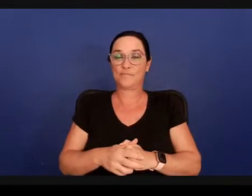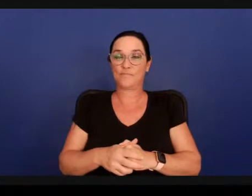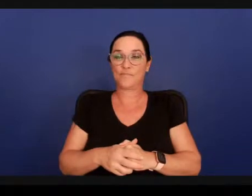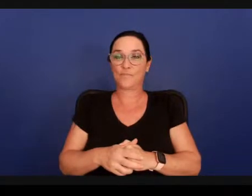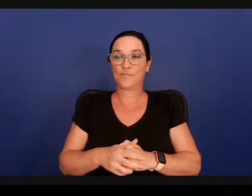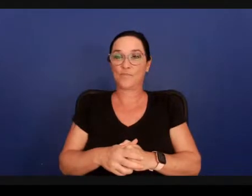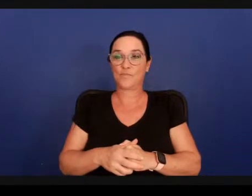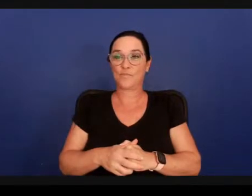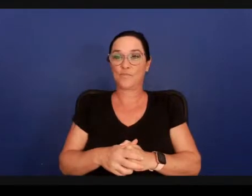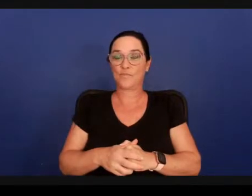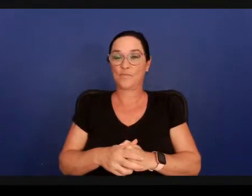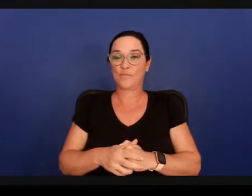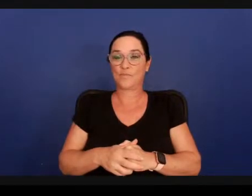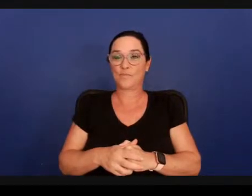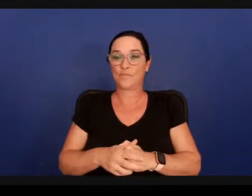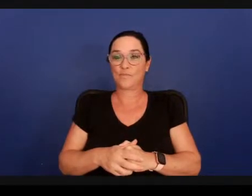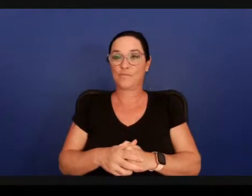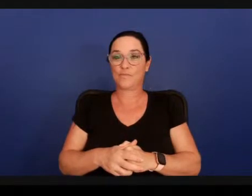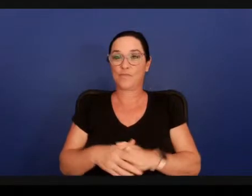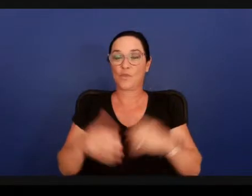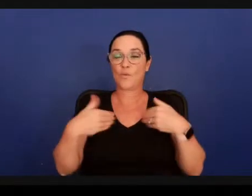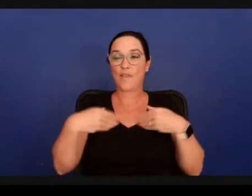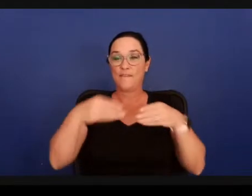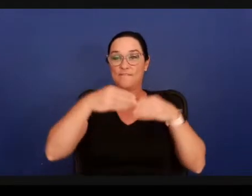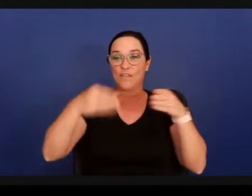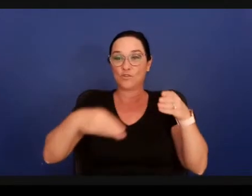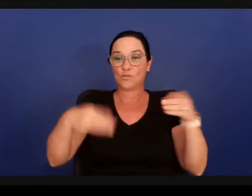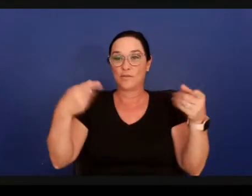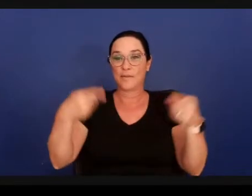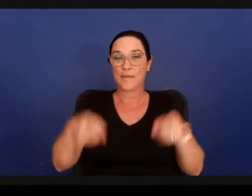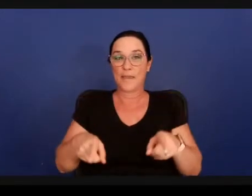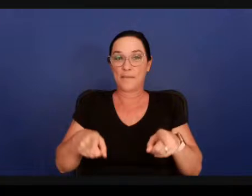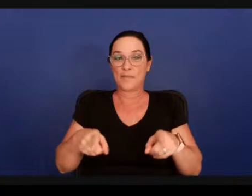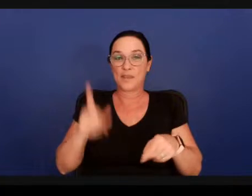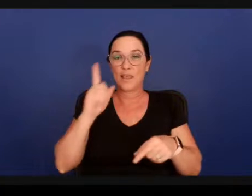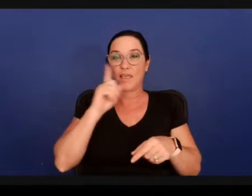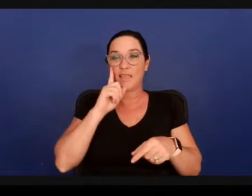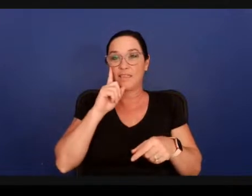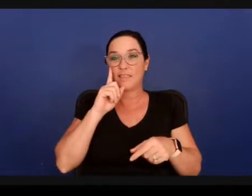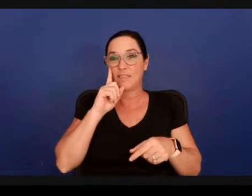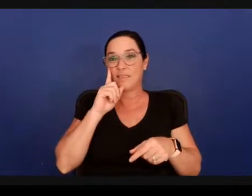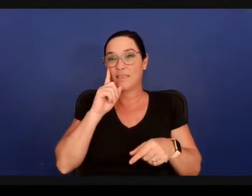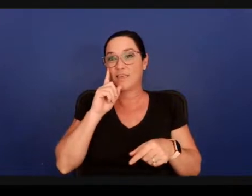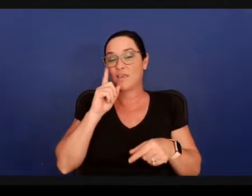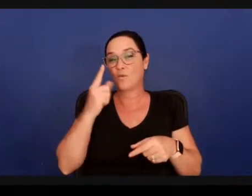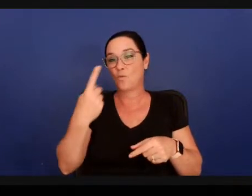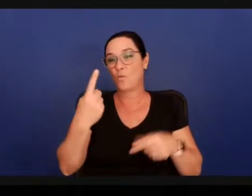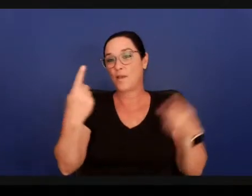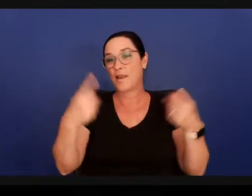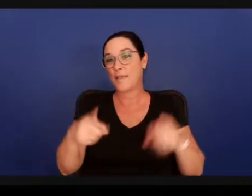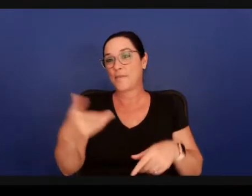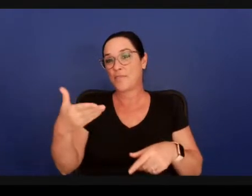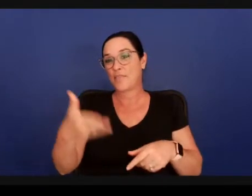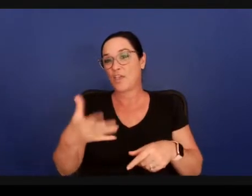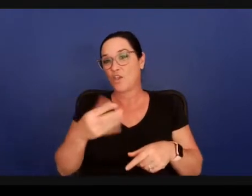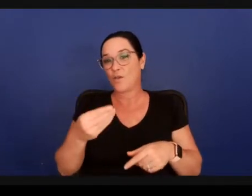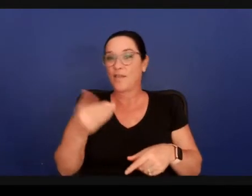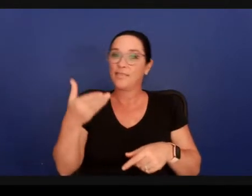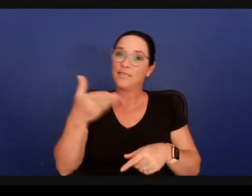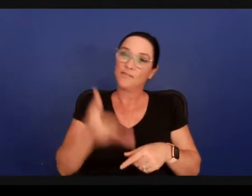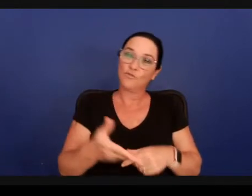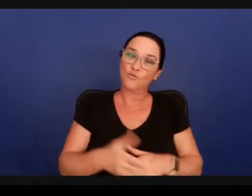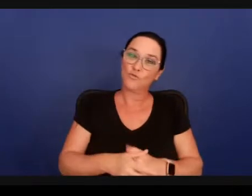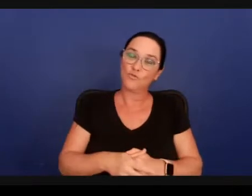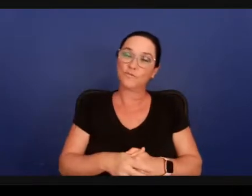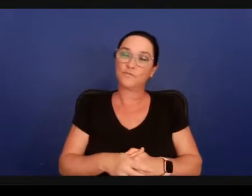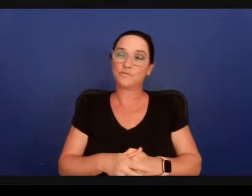Luamano. So you had fissures that occurred. I think there was one like right there, and there are some in here as